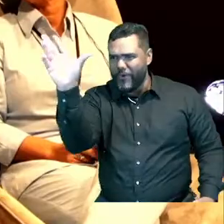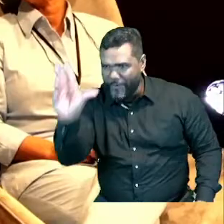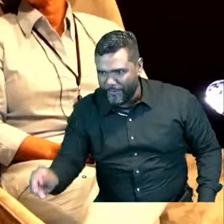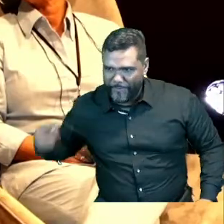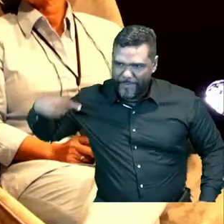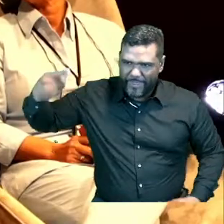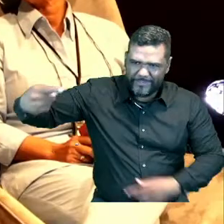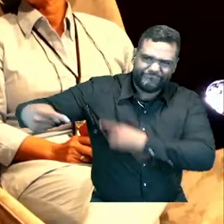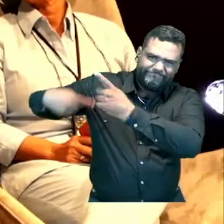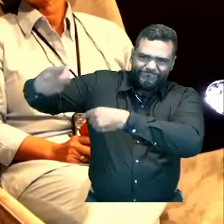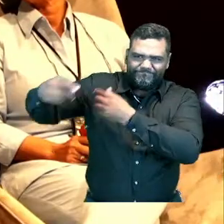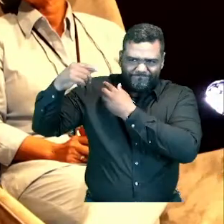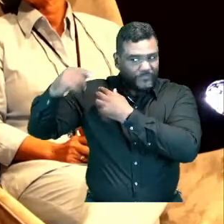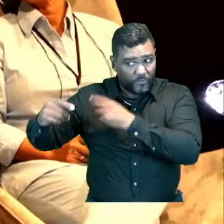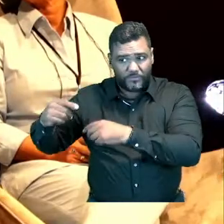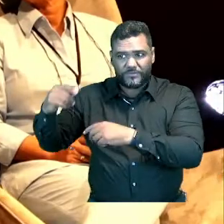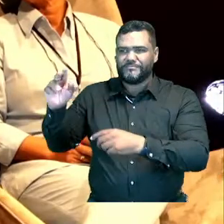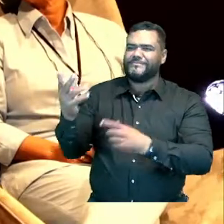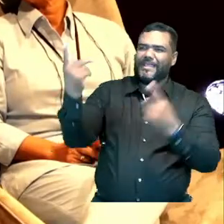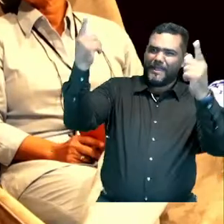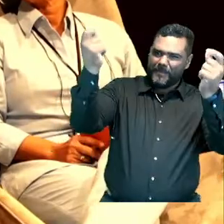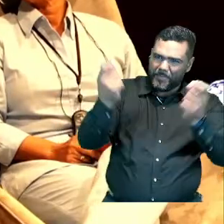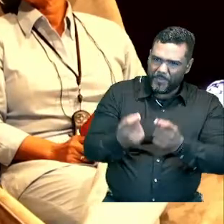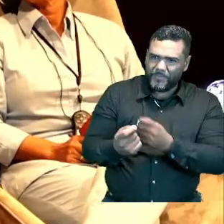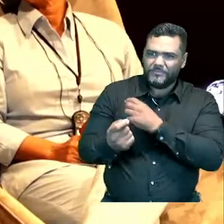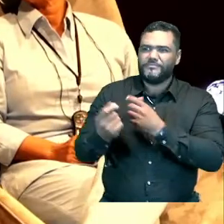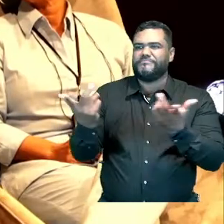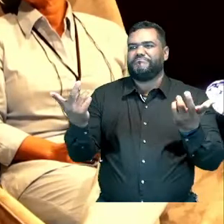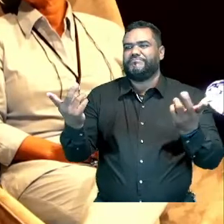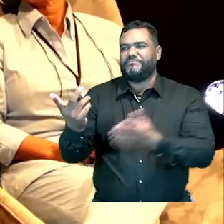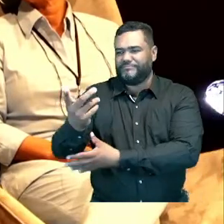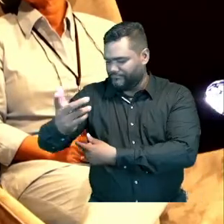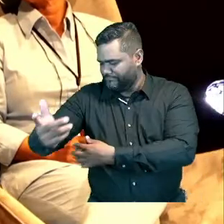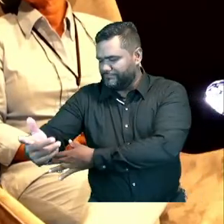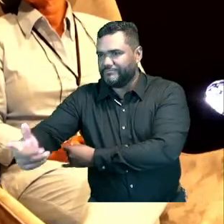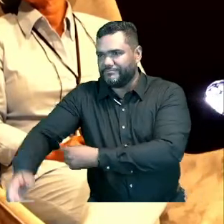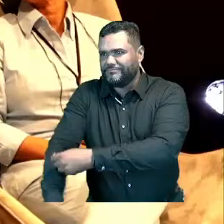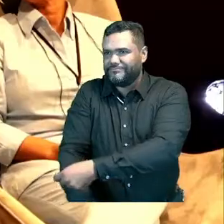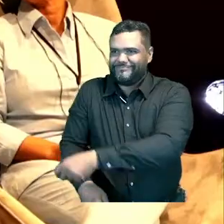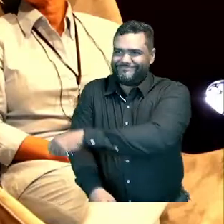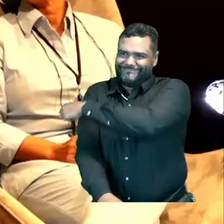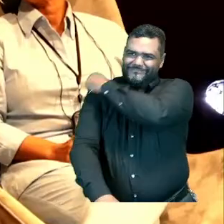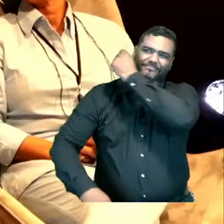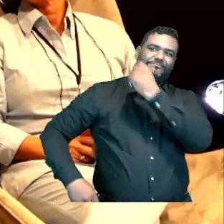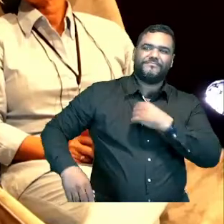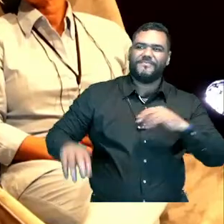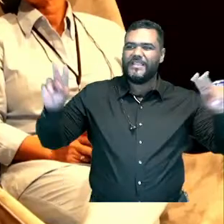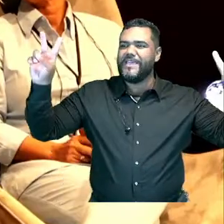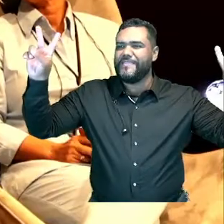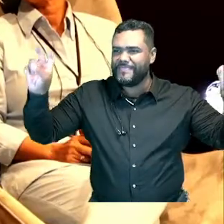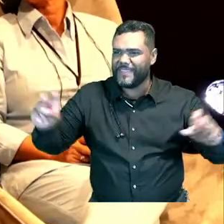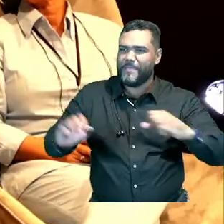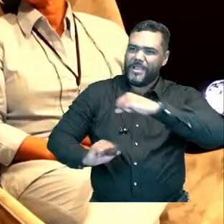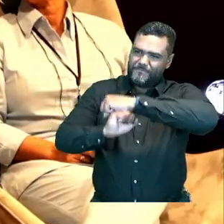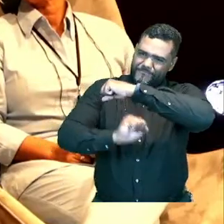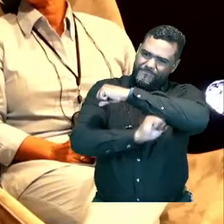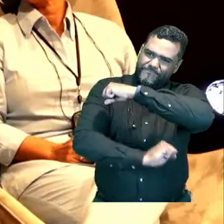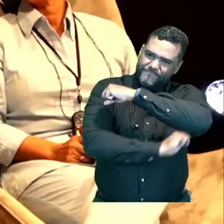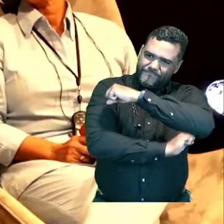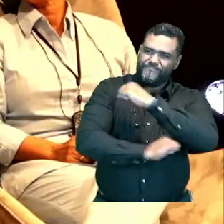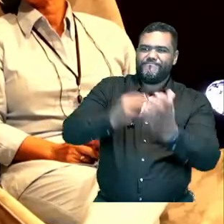approached economic strengthening amidst challenges through